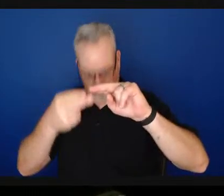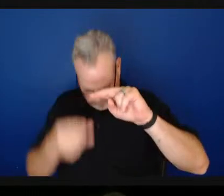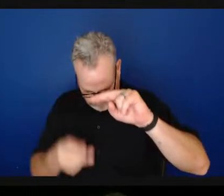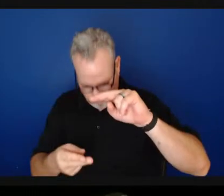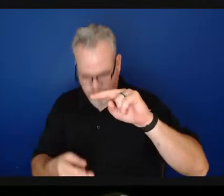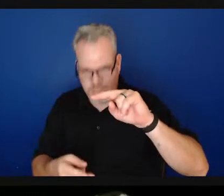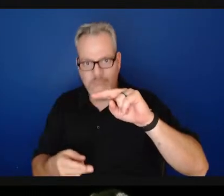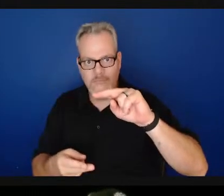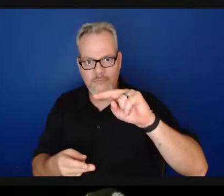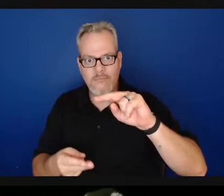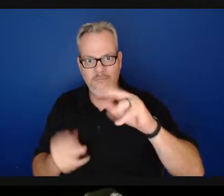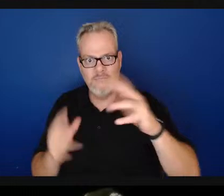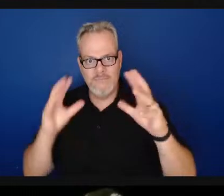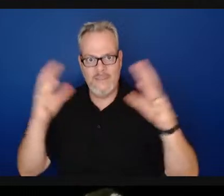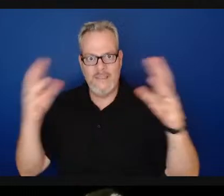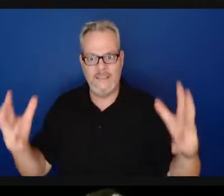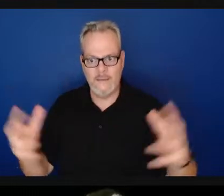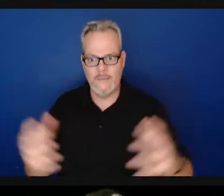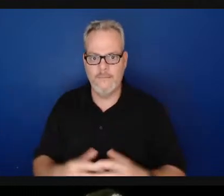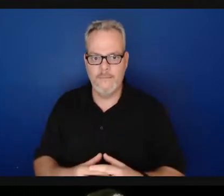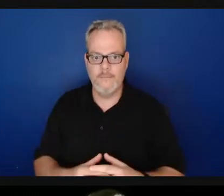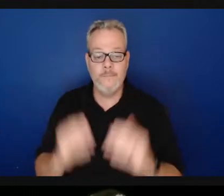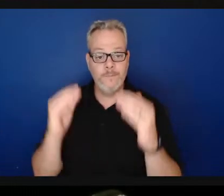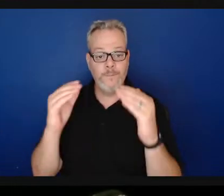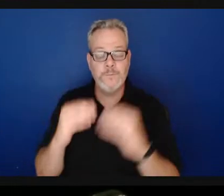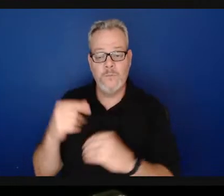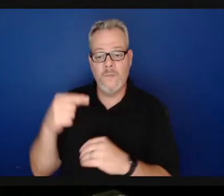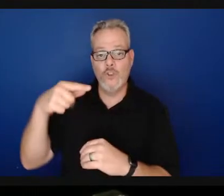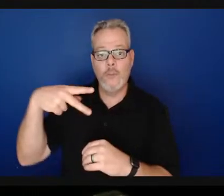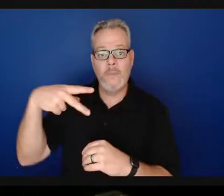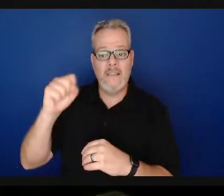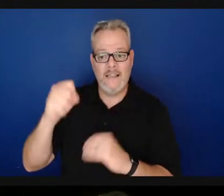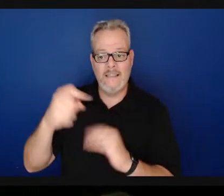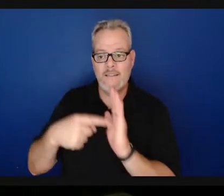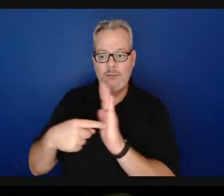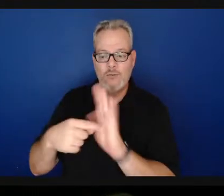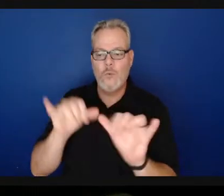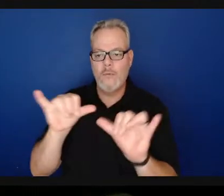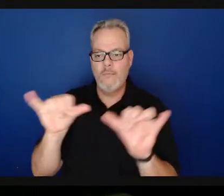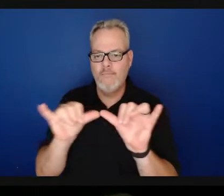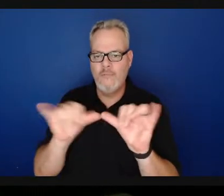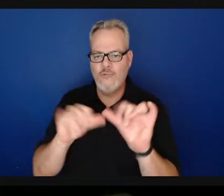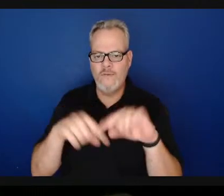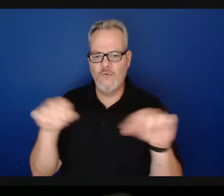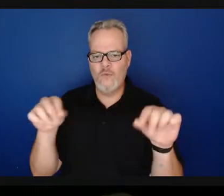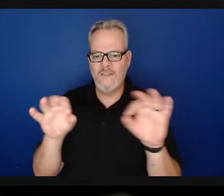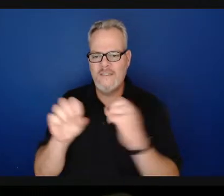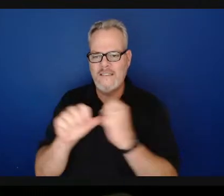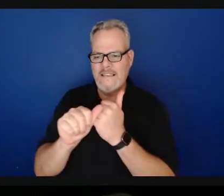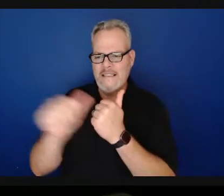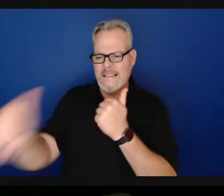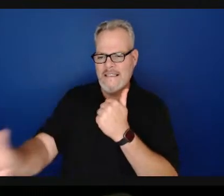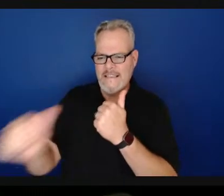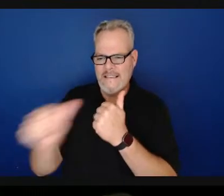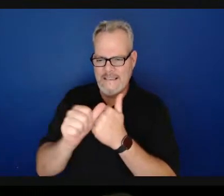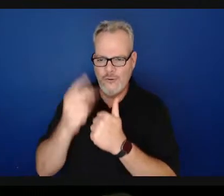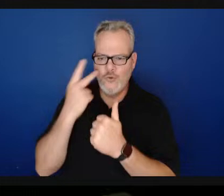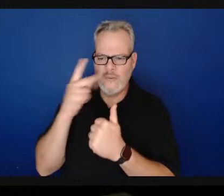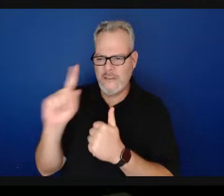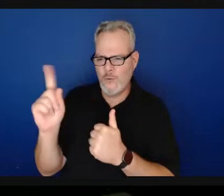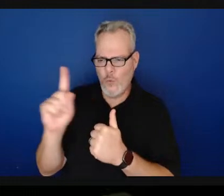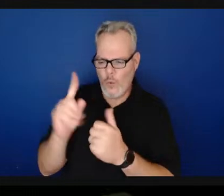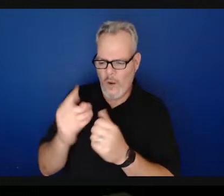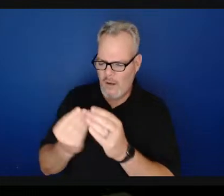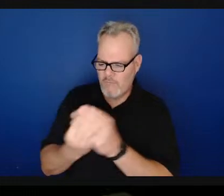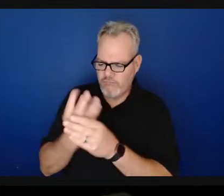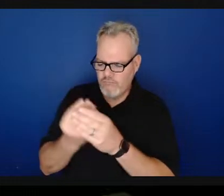Our GPS is measuring distance across Summit Caldera north to south. And you can see when lava's coming in, it's extending, the